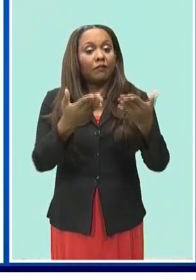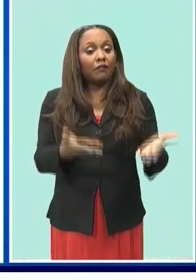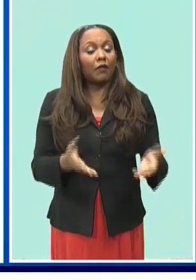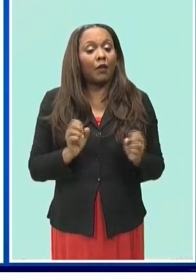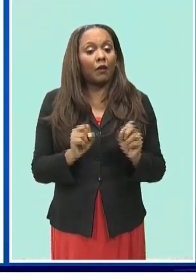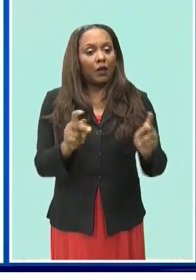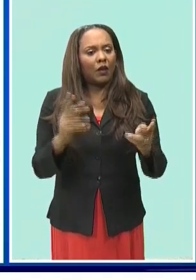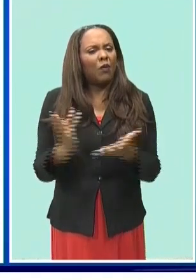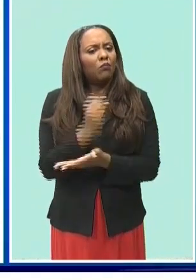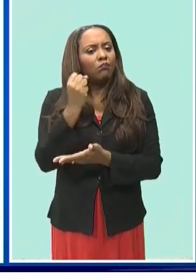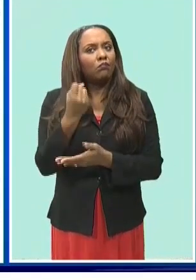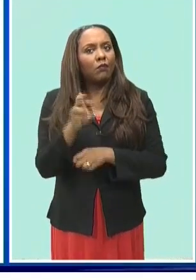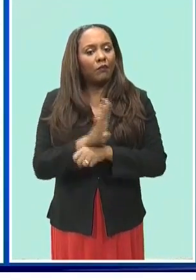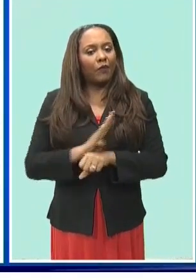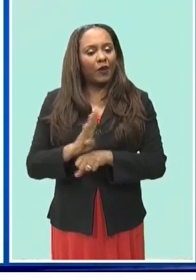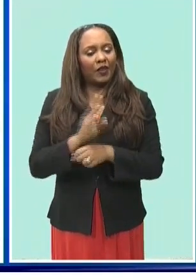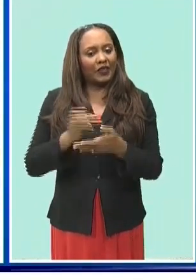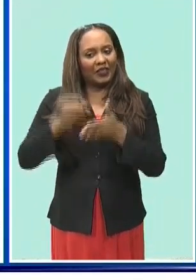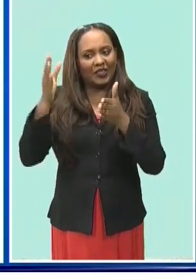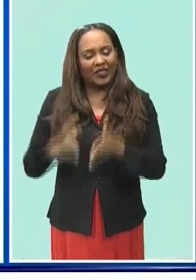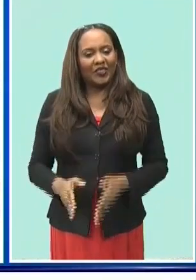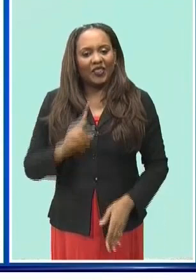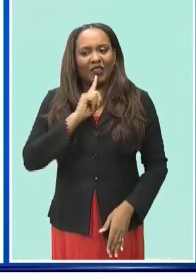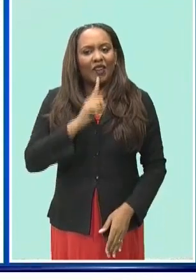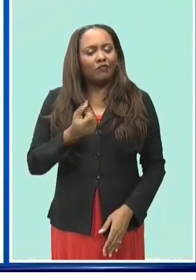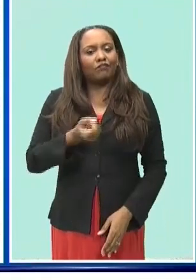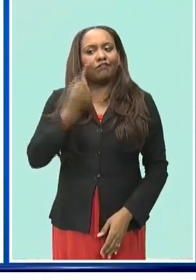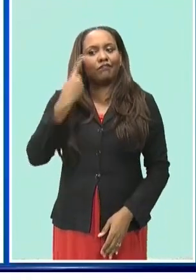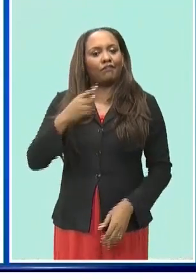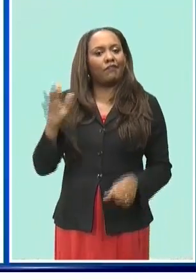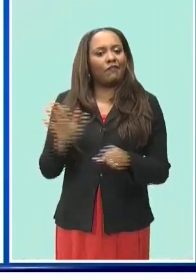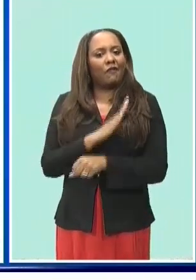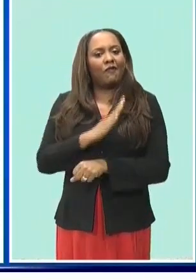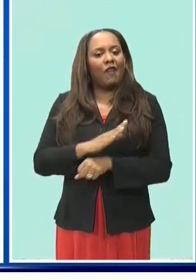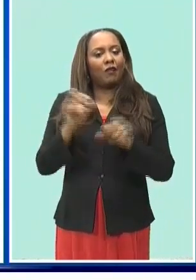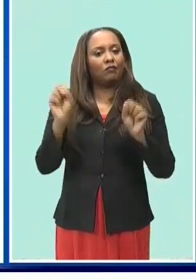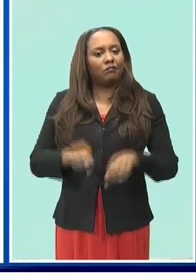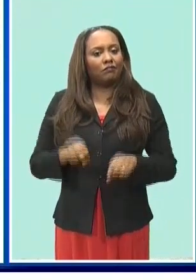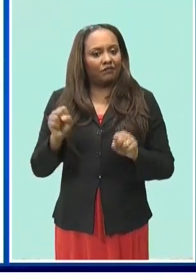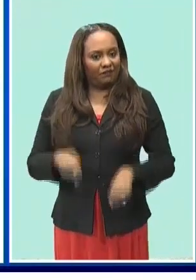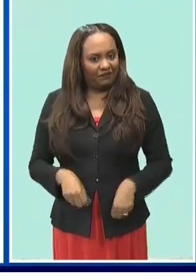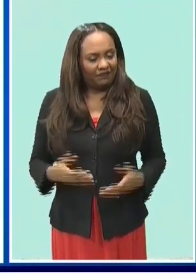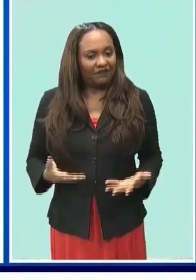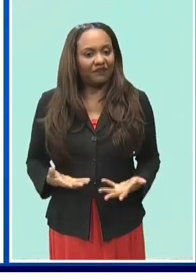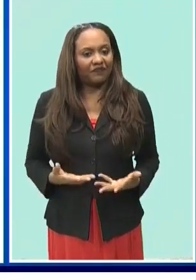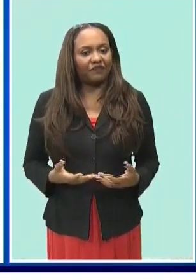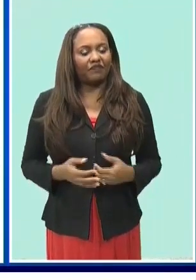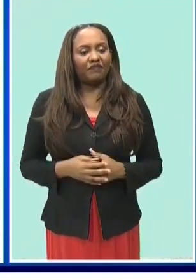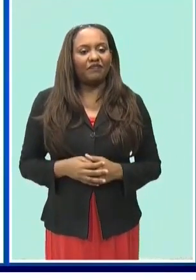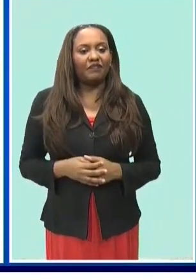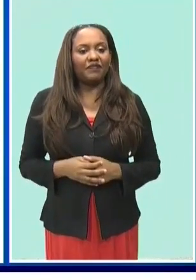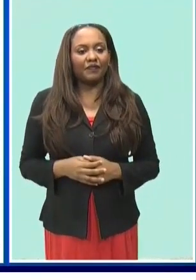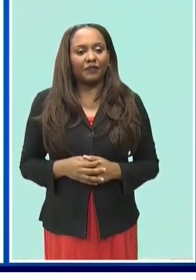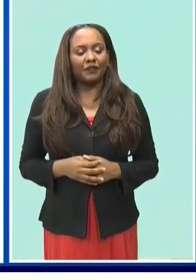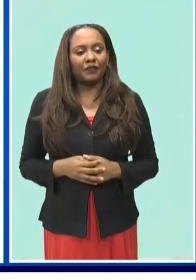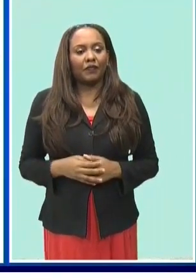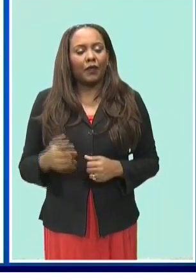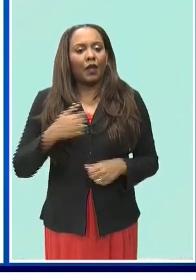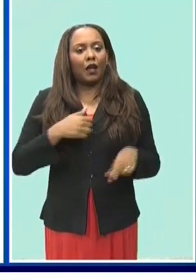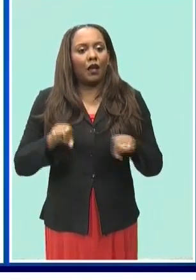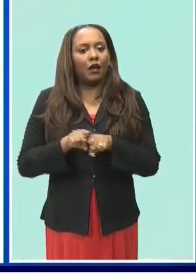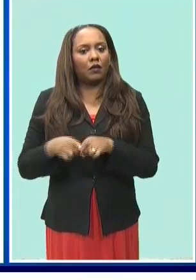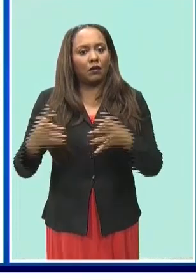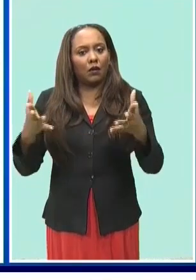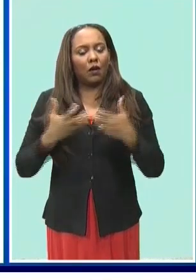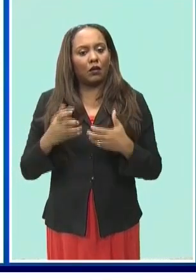for Barbadian students to realize their full potential while augmenting the capacity of this country. I also want